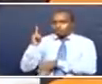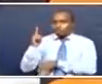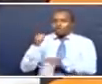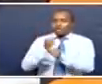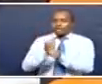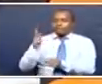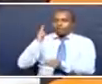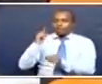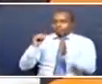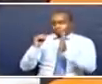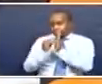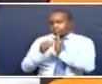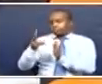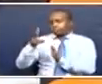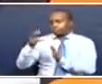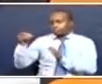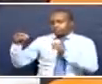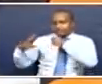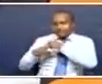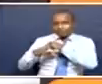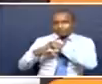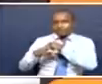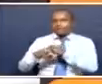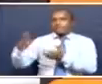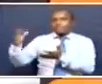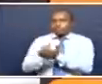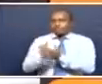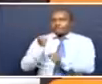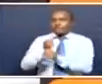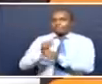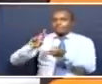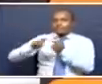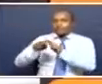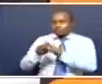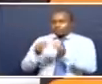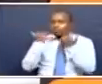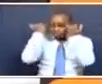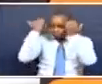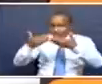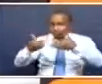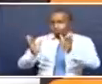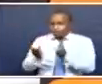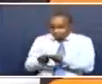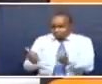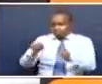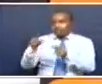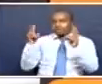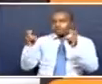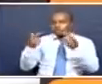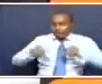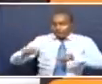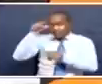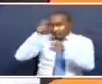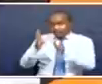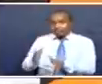dated 2007, and ILO Convention, Employment and Labor Relations Court, is wide open to solve this matter. Let the governor know Kenya is out